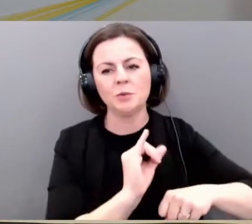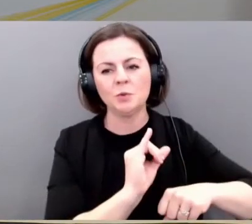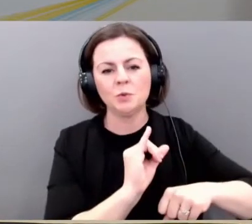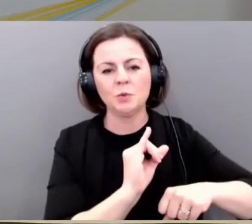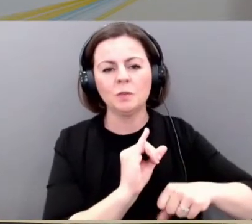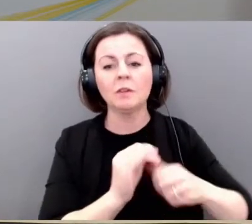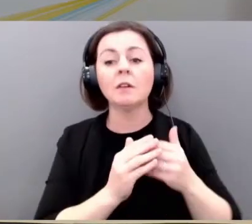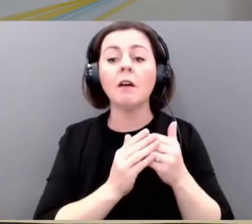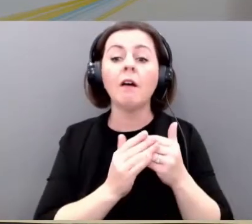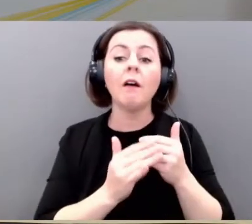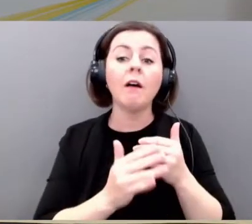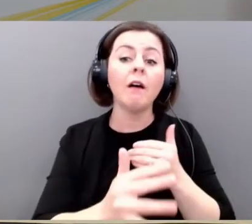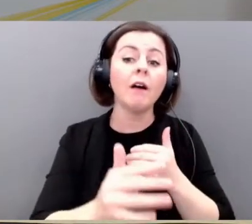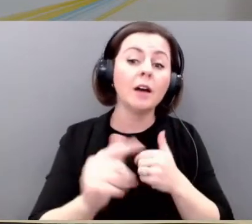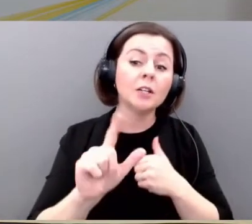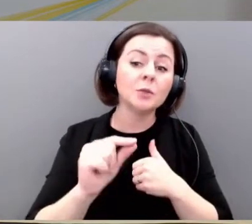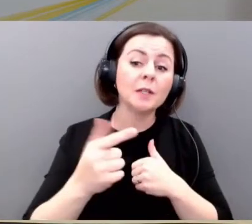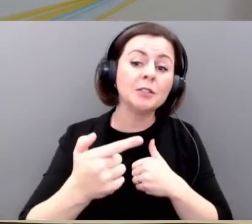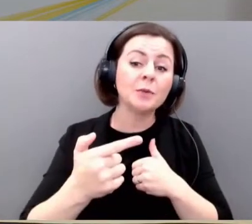in 2021.